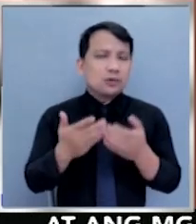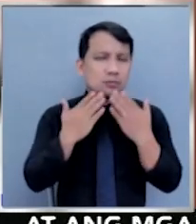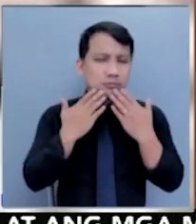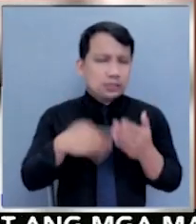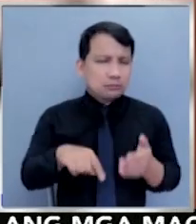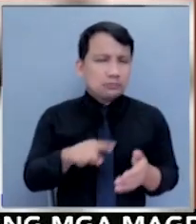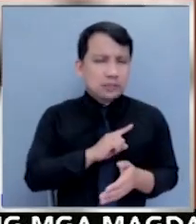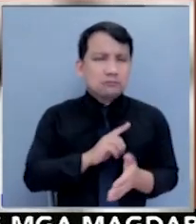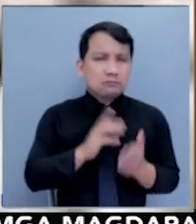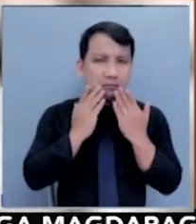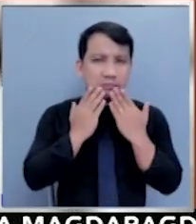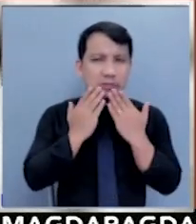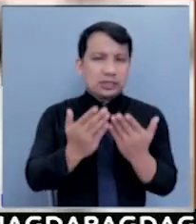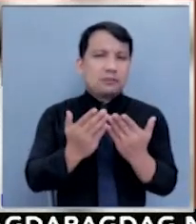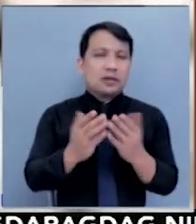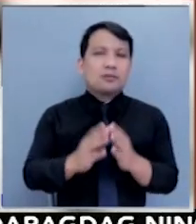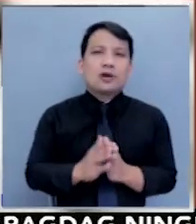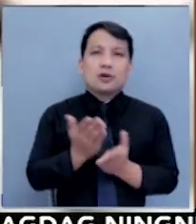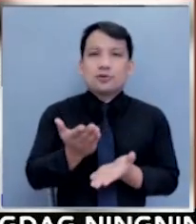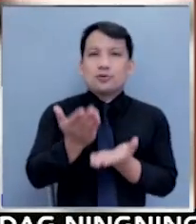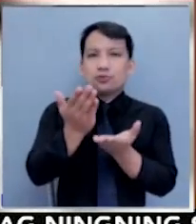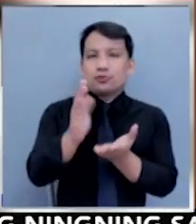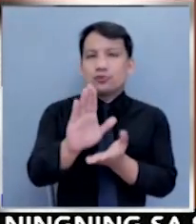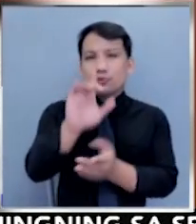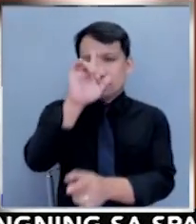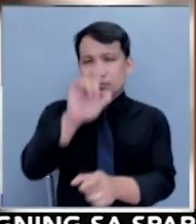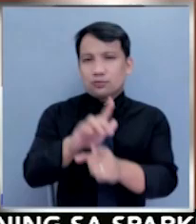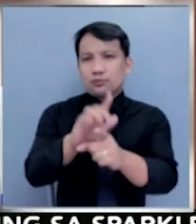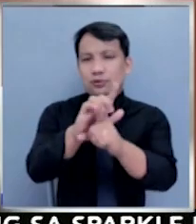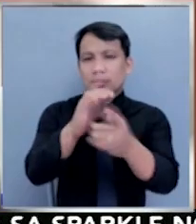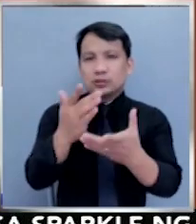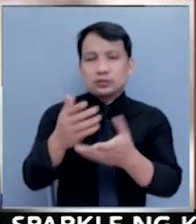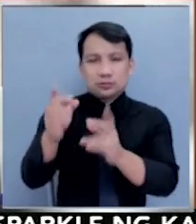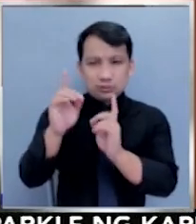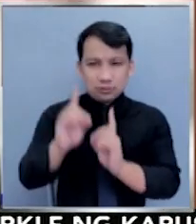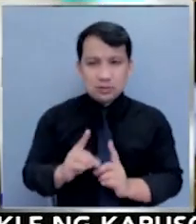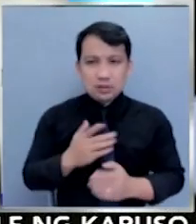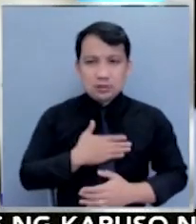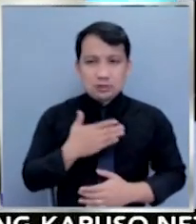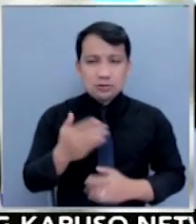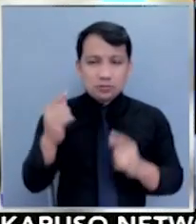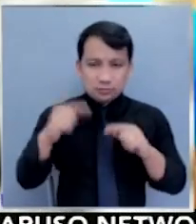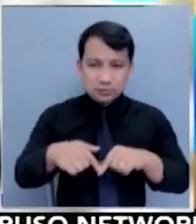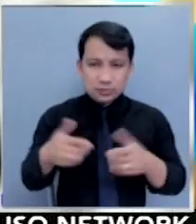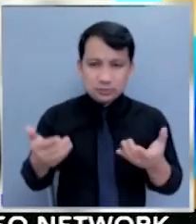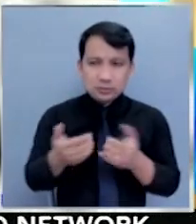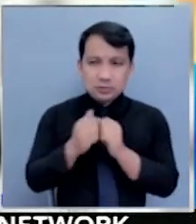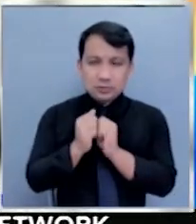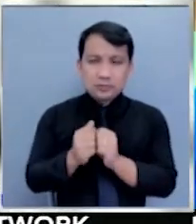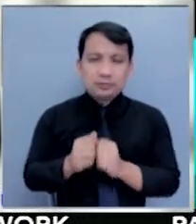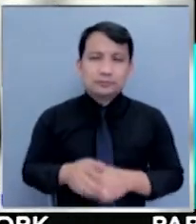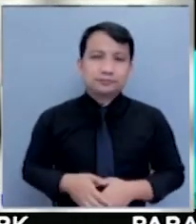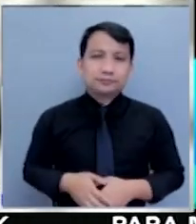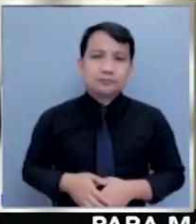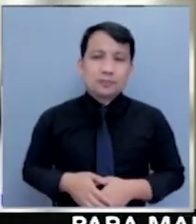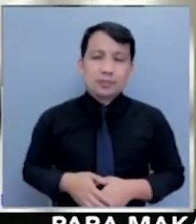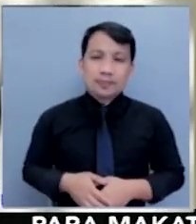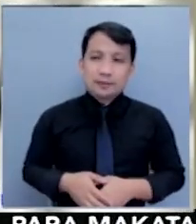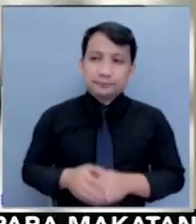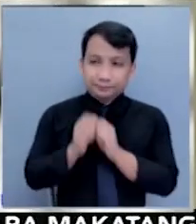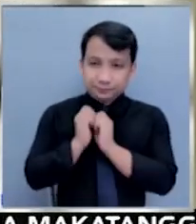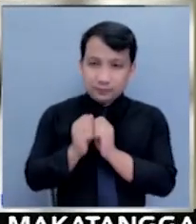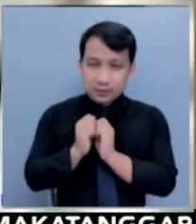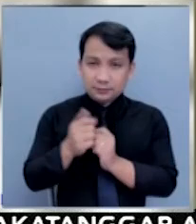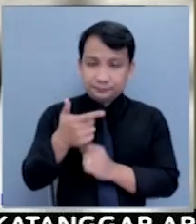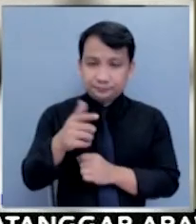you. Your dedication and loyalty have brought you and us this far. Nakisaya rin virtually sina GMA